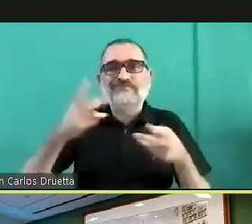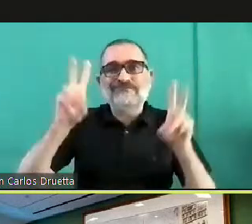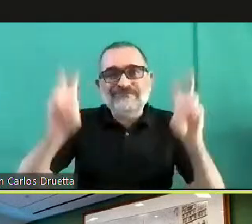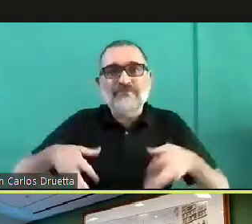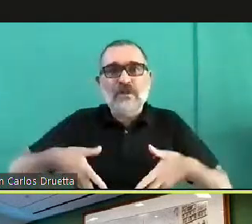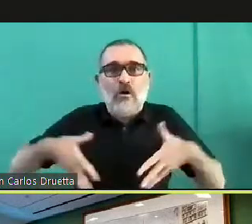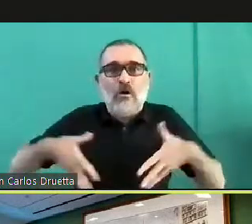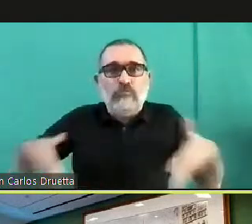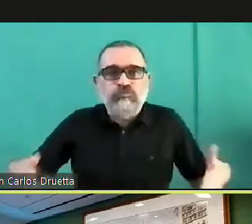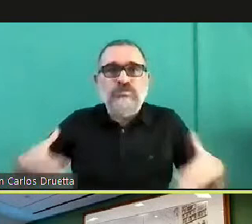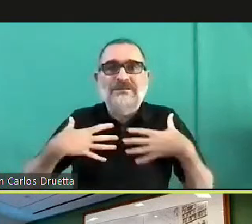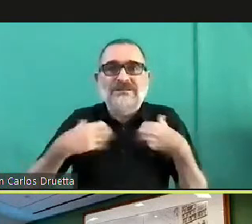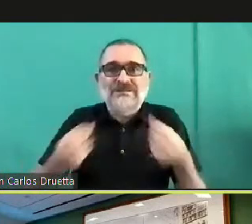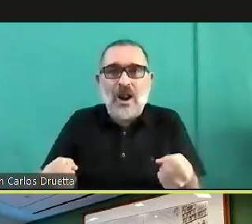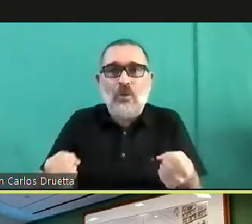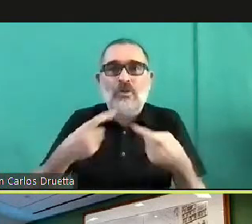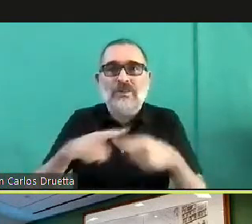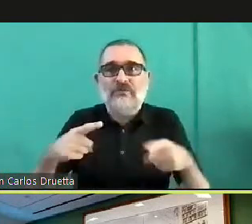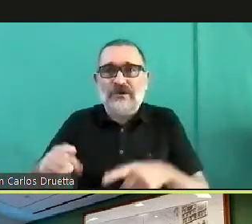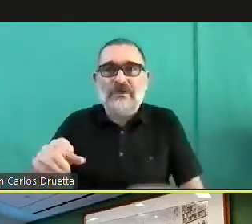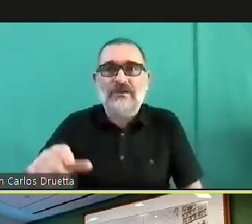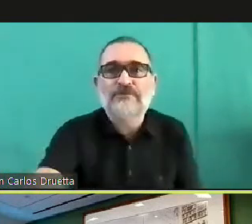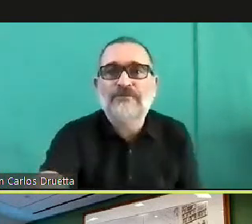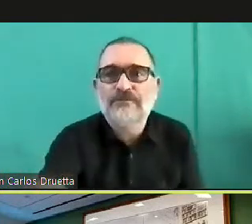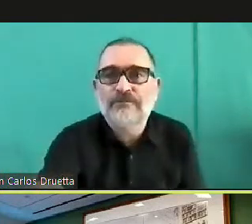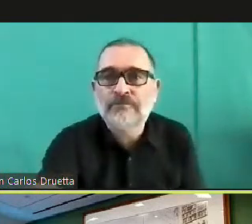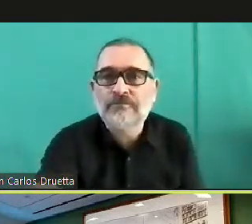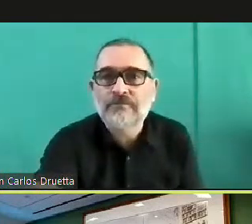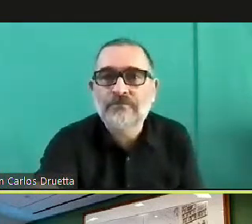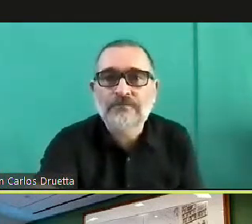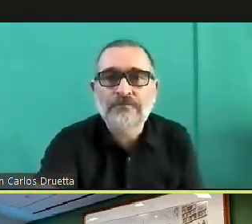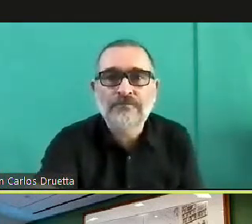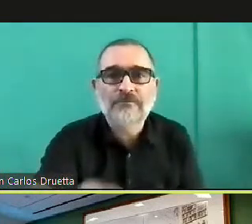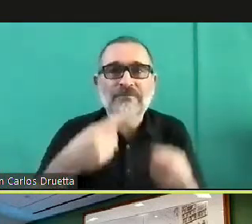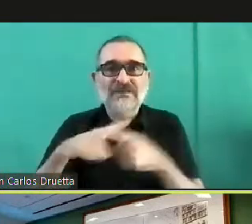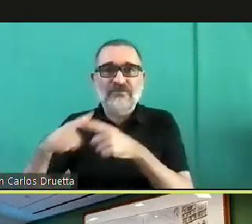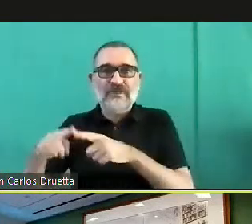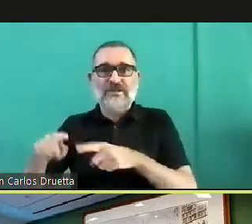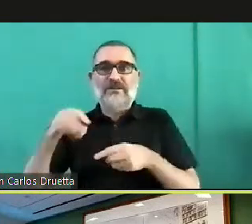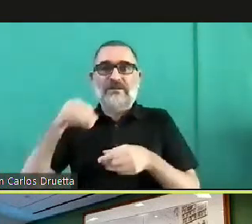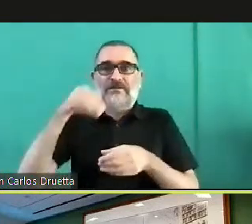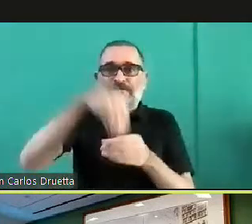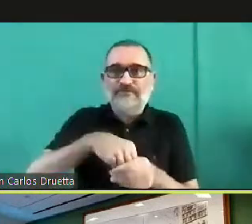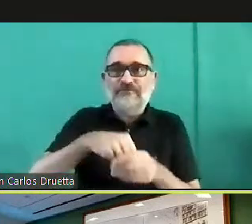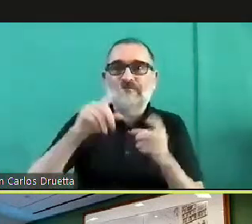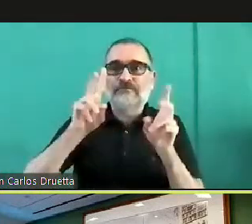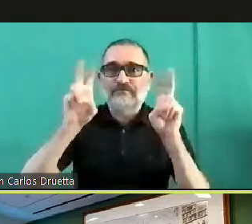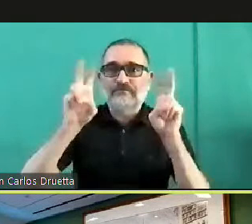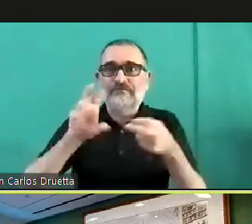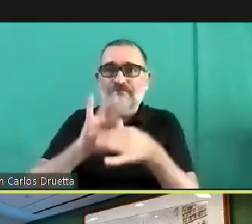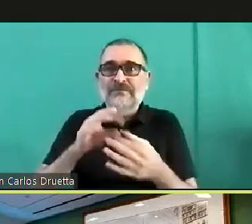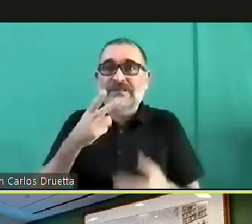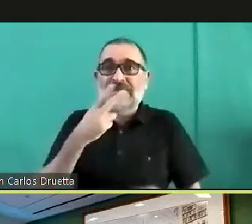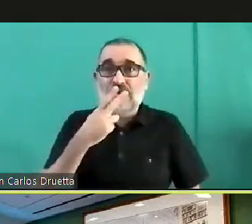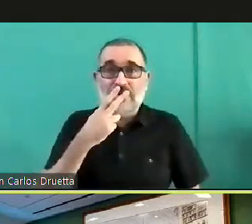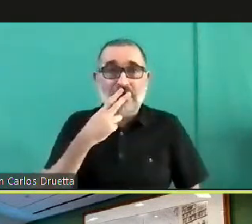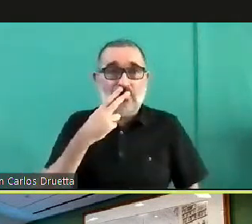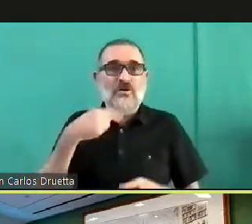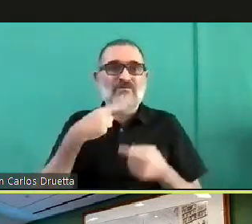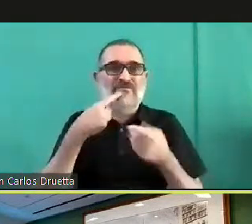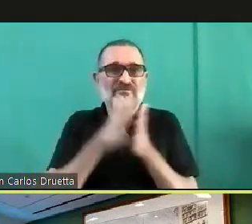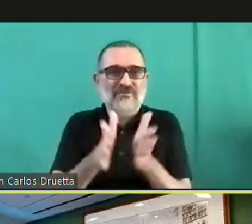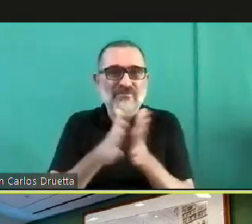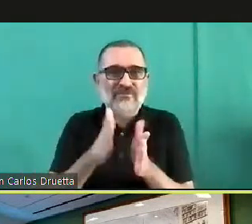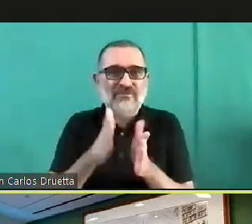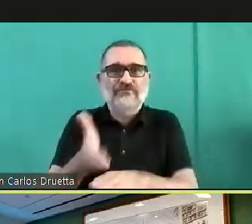health, the whole of government. So health, finance, education, in some cases transportation, all of the ministries